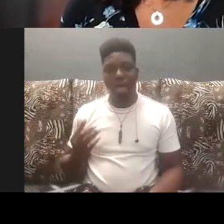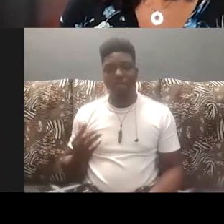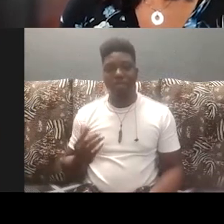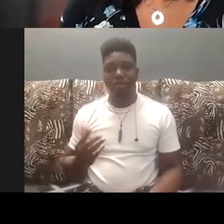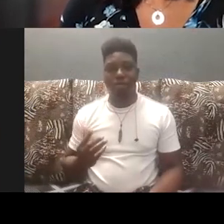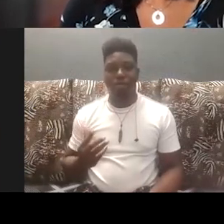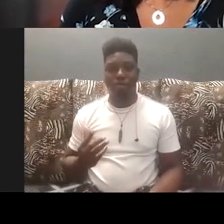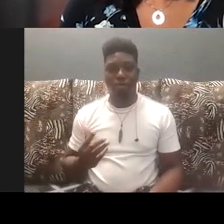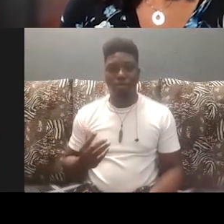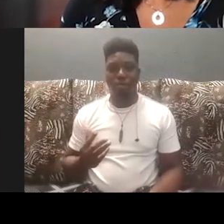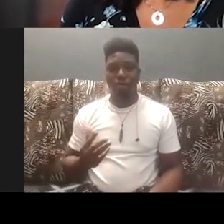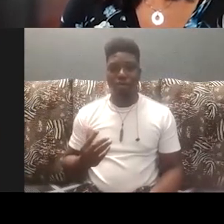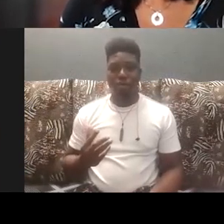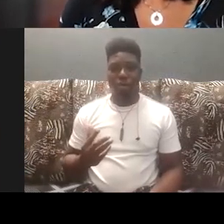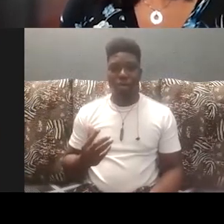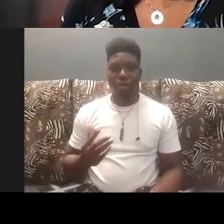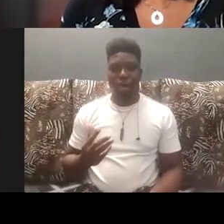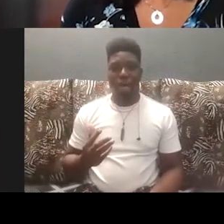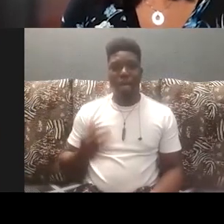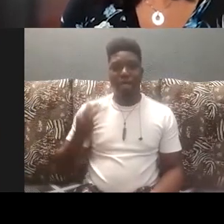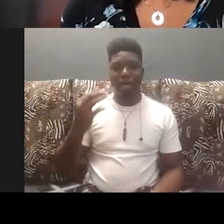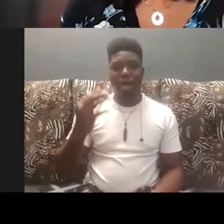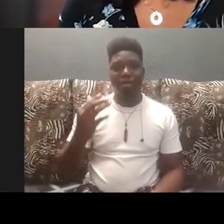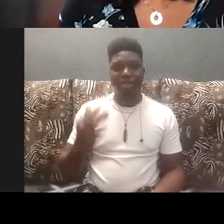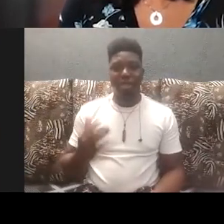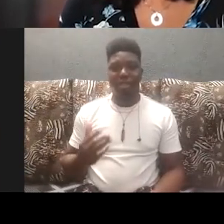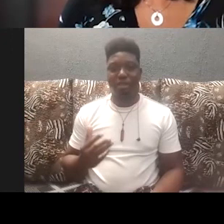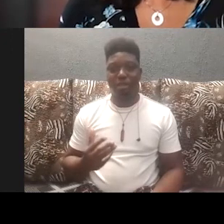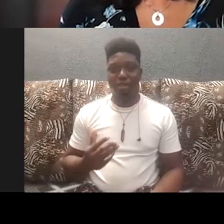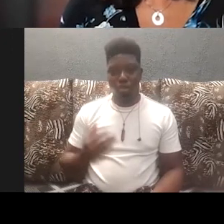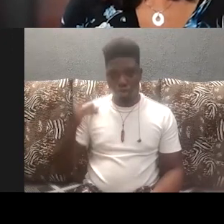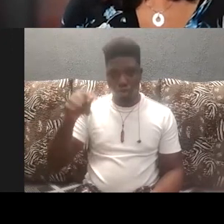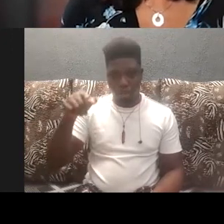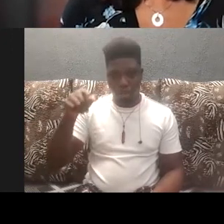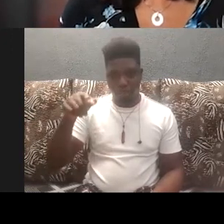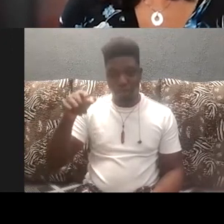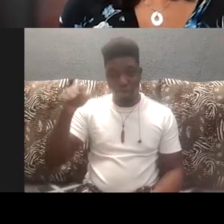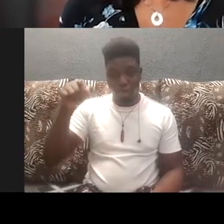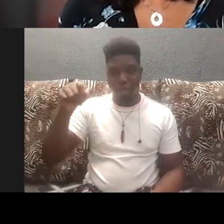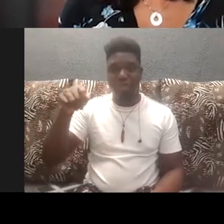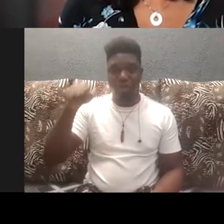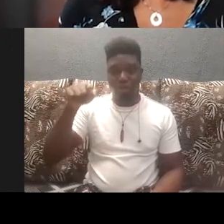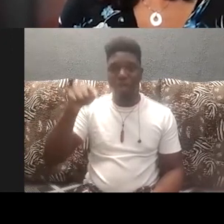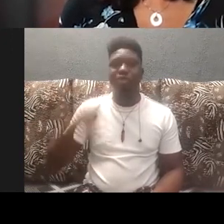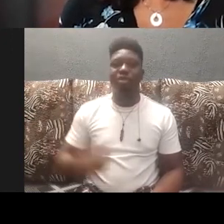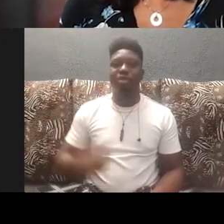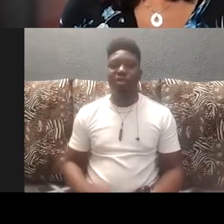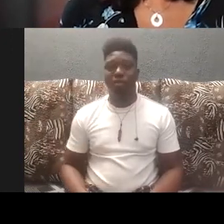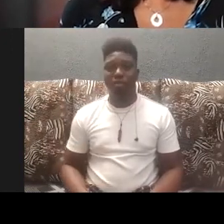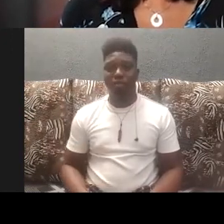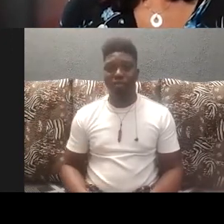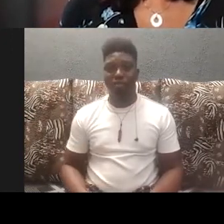in life. So, and like Abby said, you treat yourself, you treat others the way you would like to be